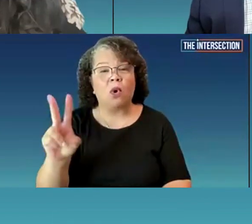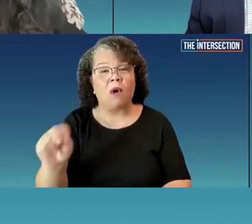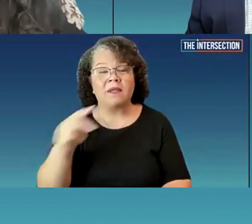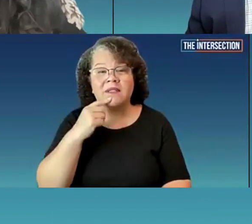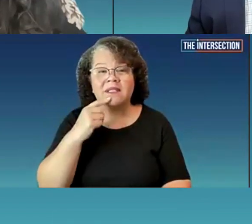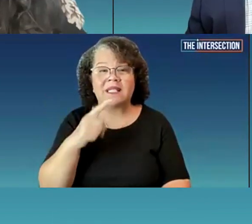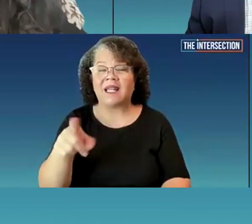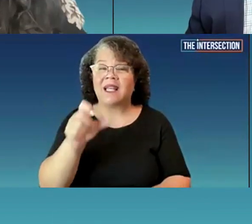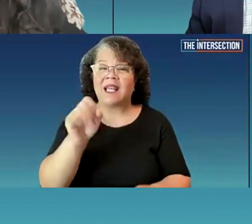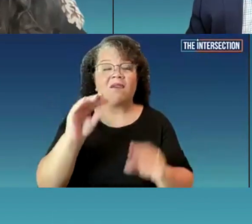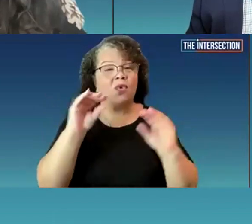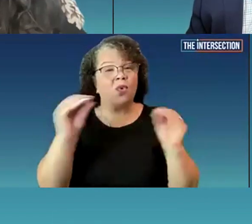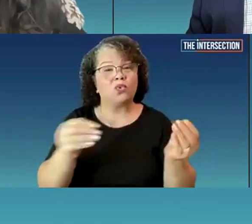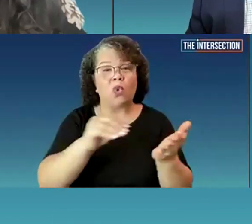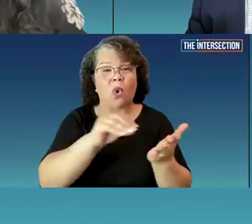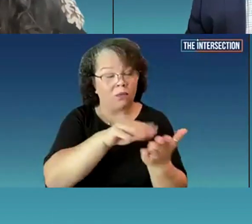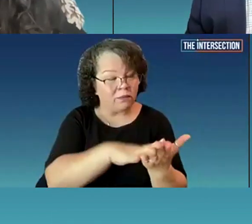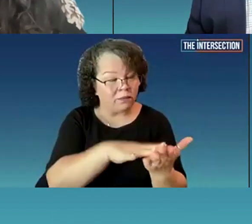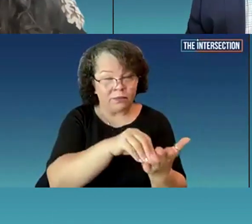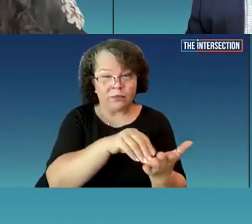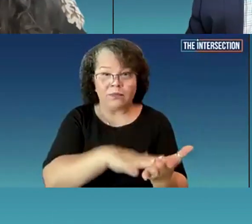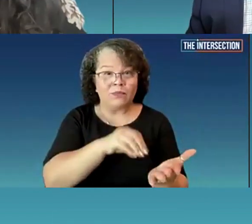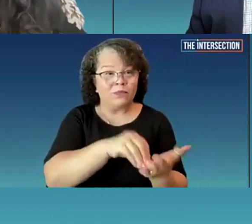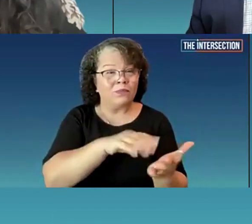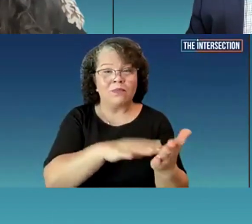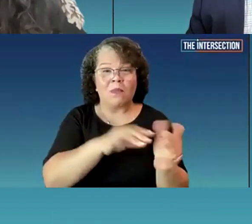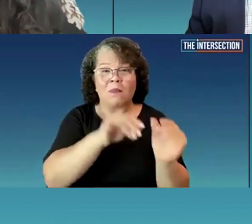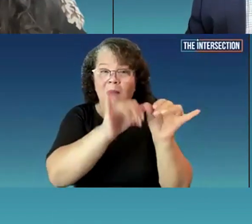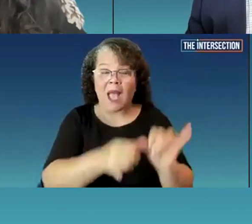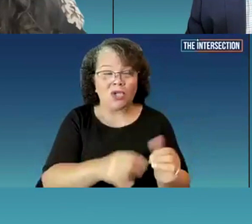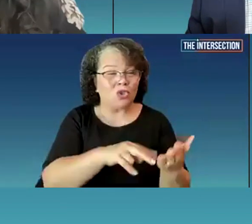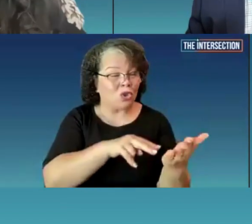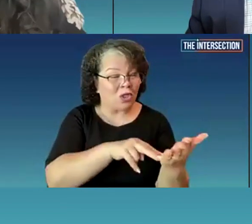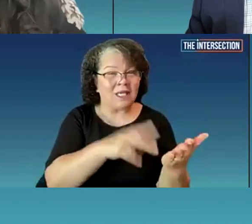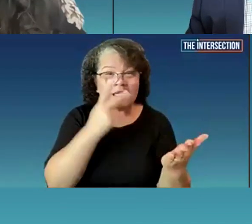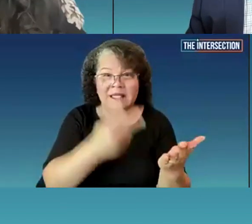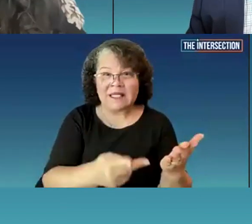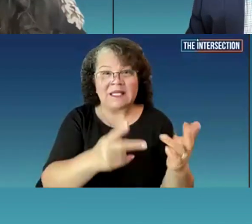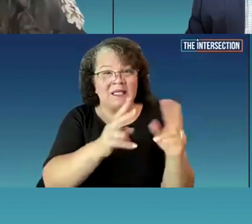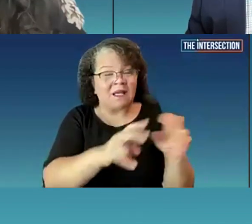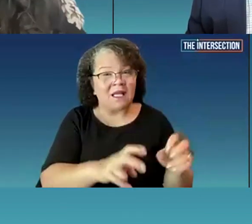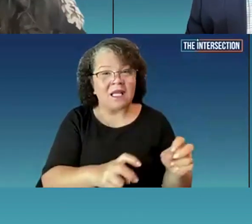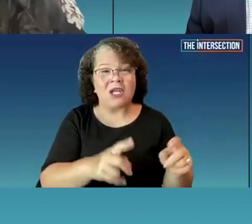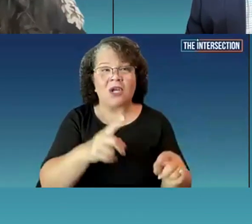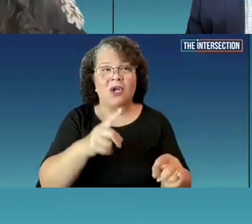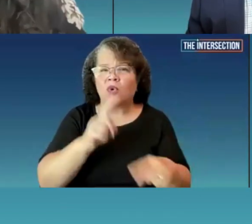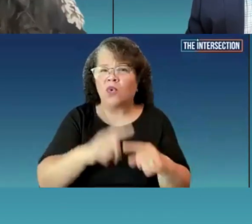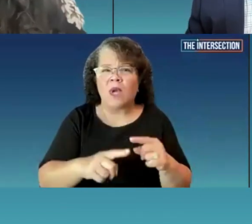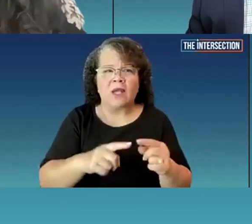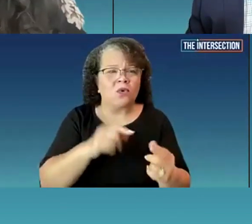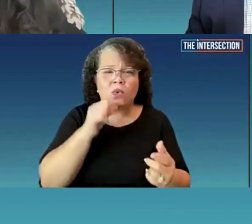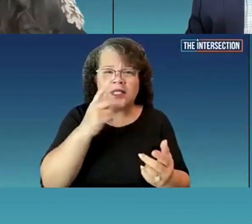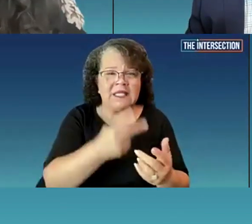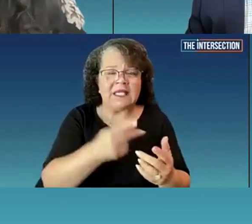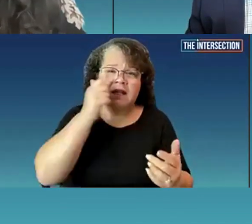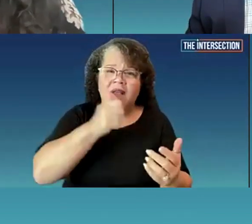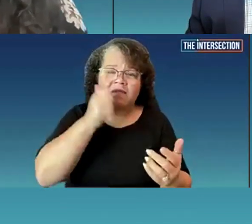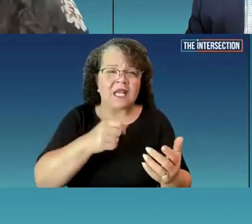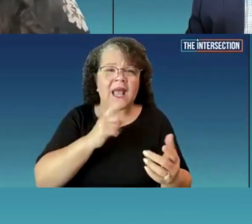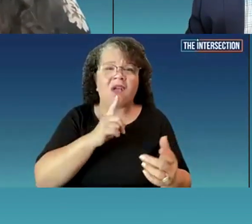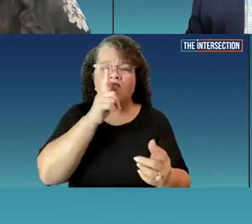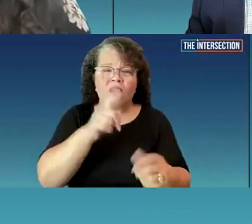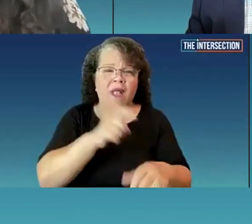it. And if you can't see it in real time, then you can't intervene in real time. And